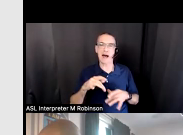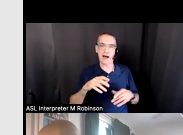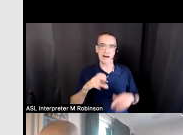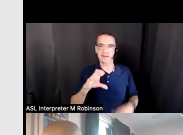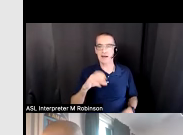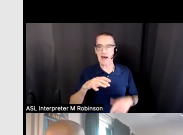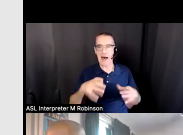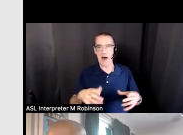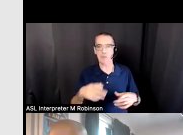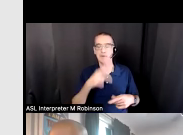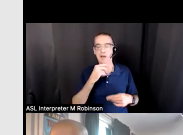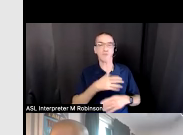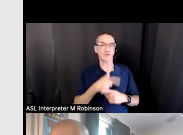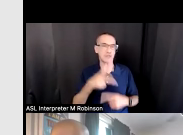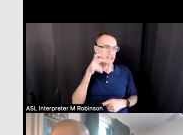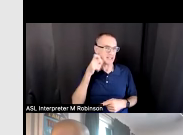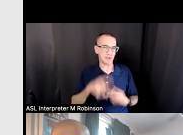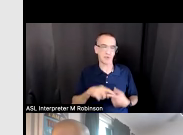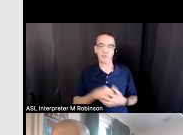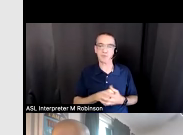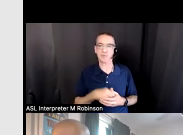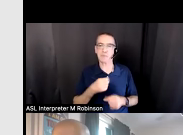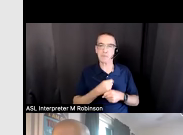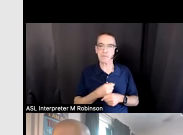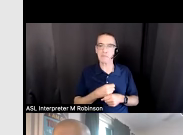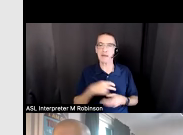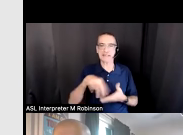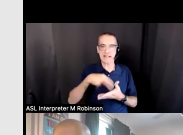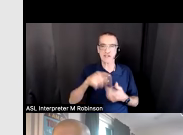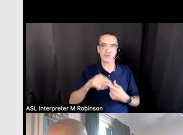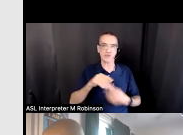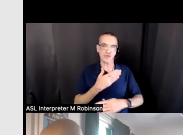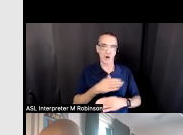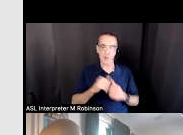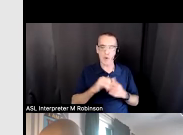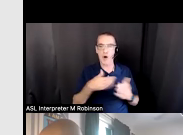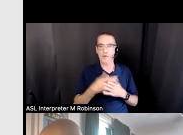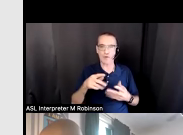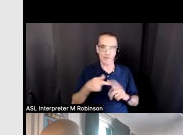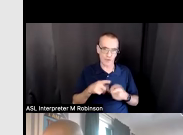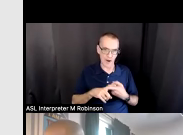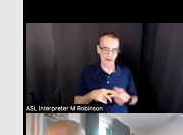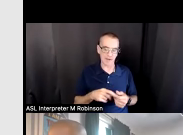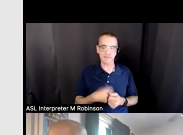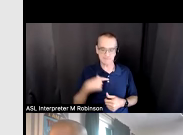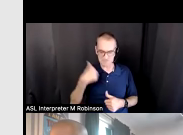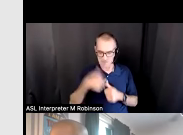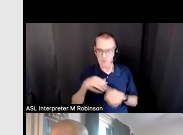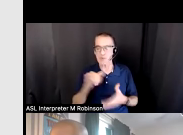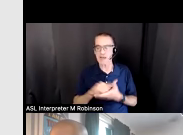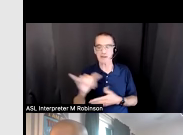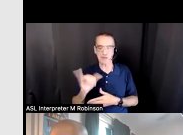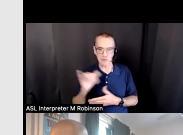some music that she listened to, made up dances to songs with all of her friends. Yep, I remember doing that as